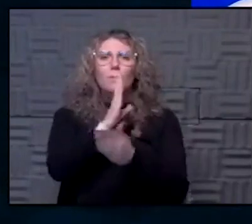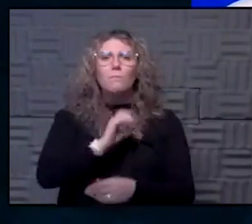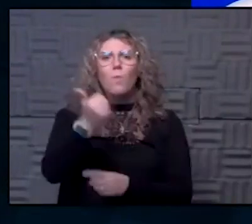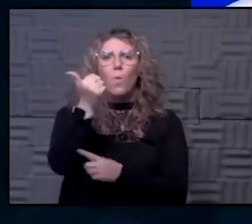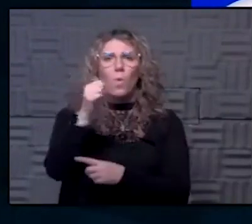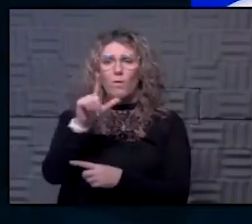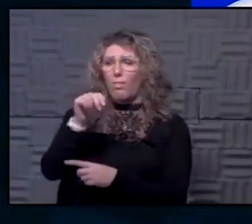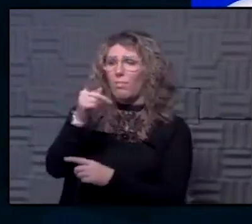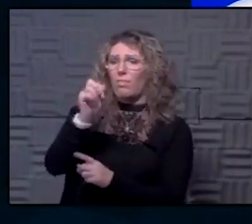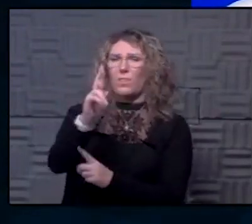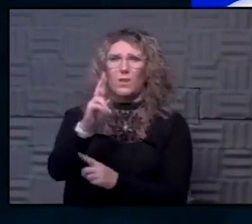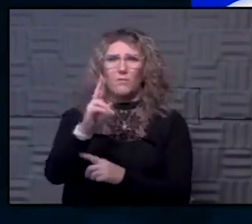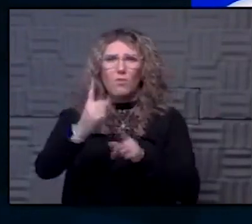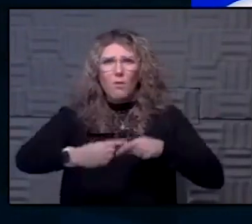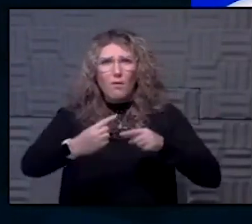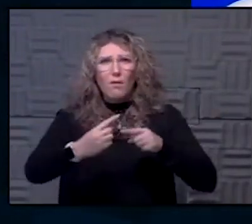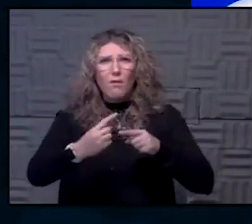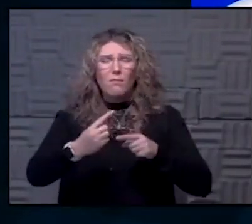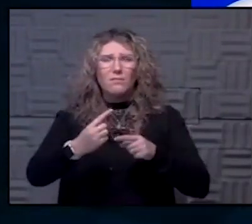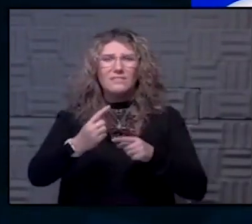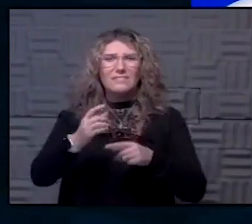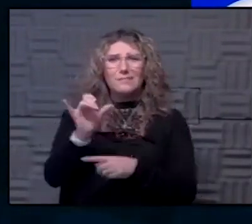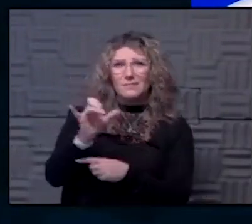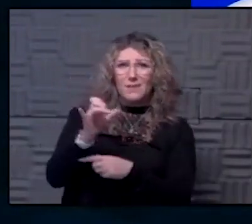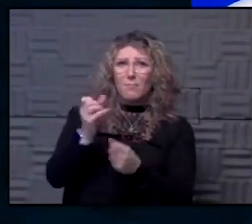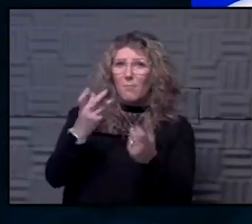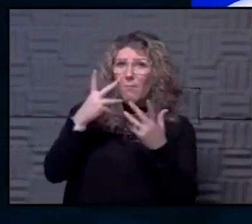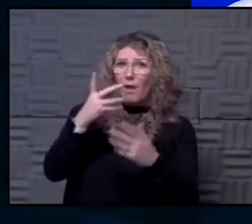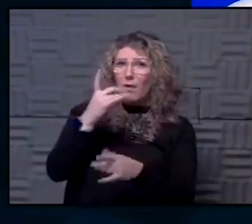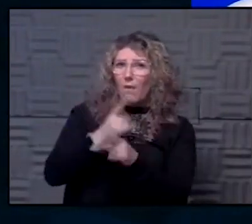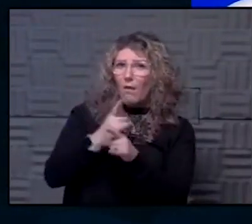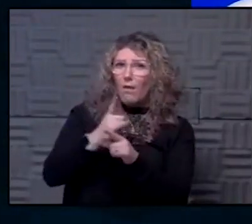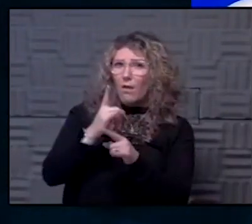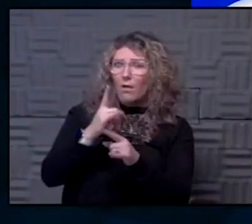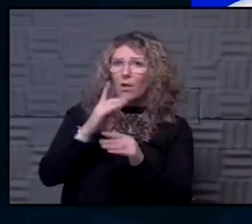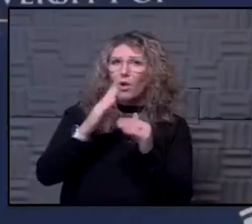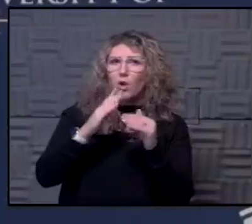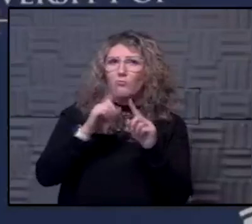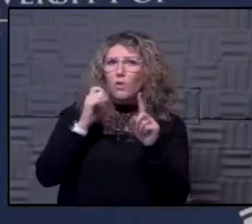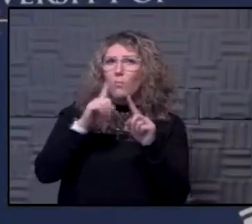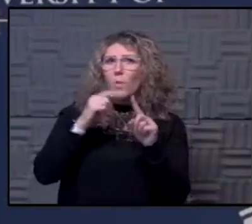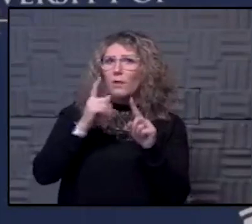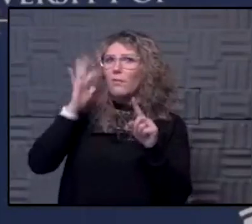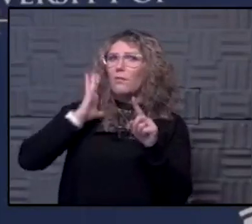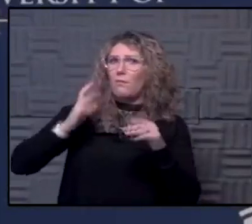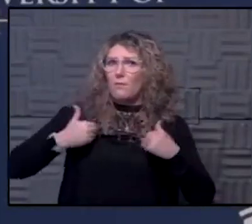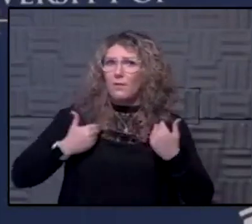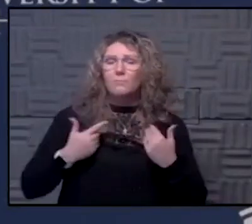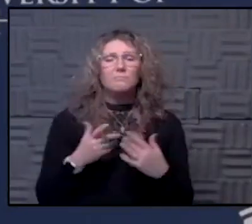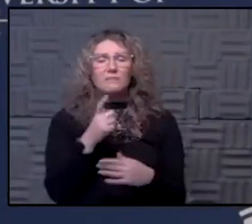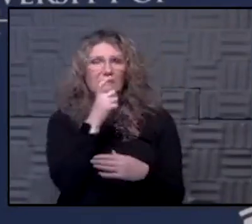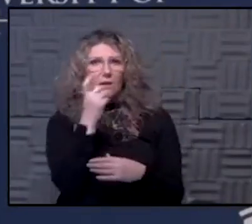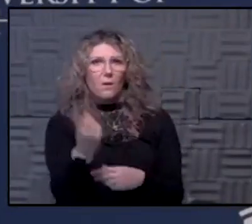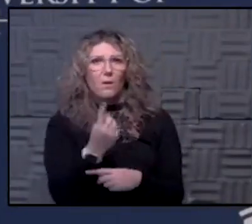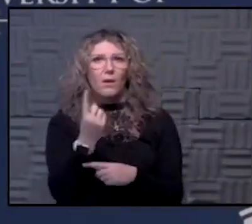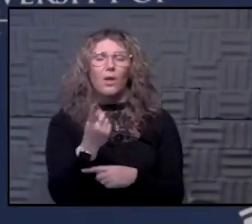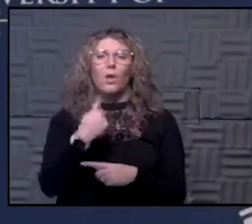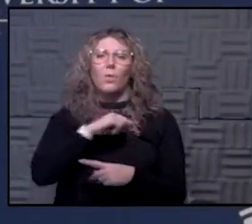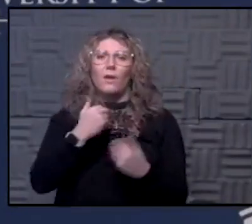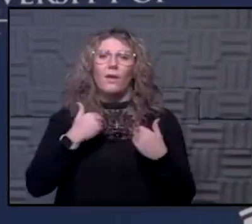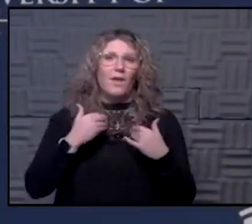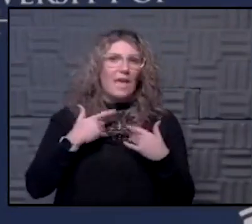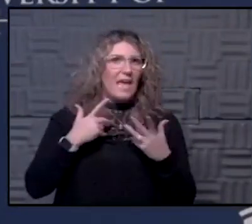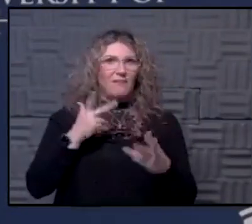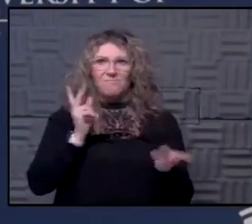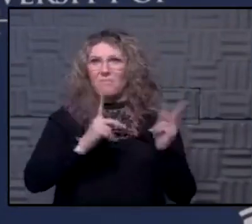liver have a harder time handling the same amount of alcohol as when you were young? Not necessarily. I mean, we certainly know we have the lifers who've drank hard their